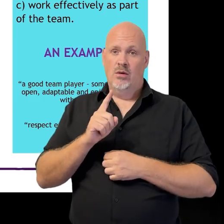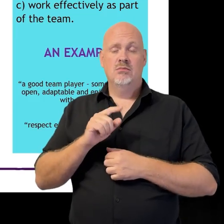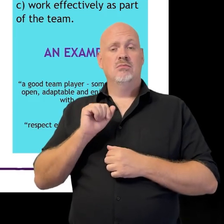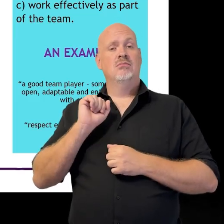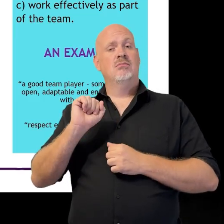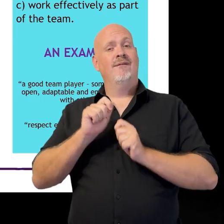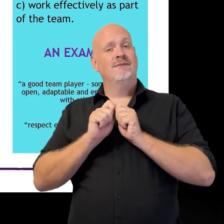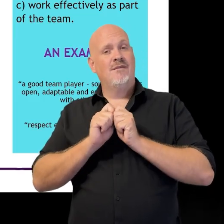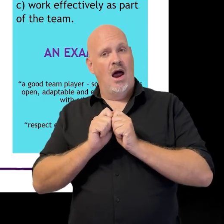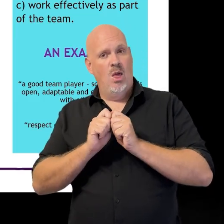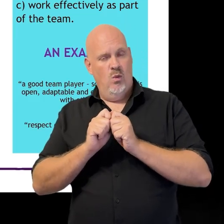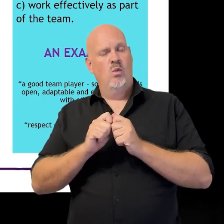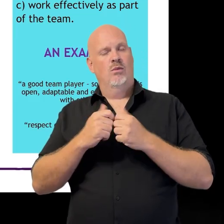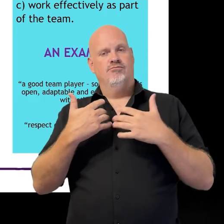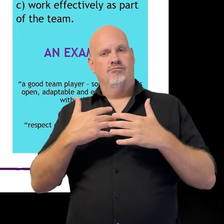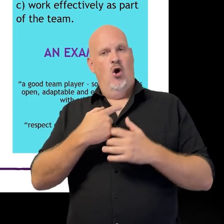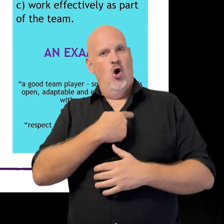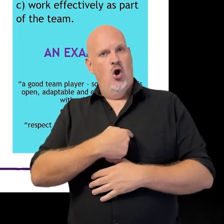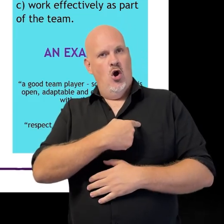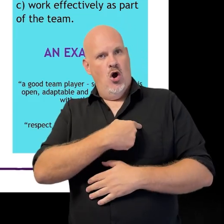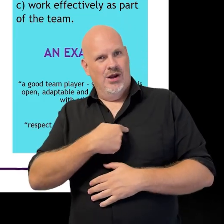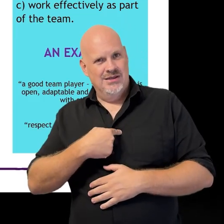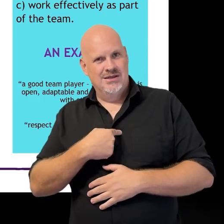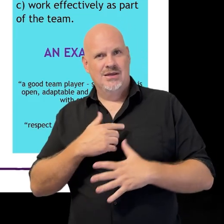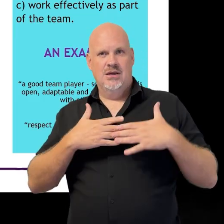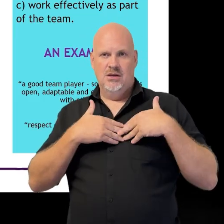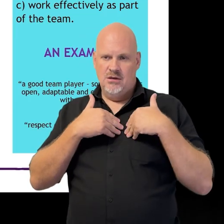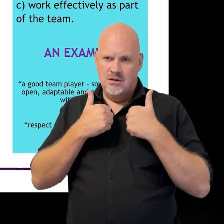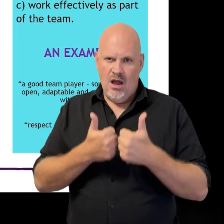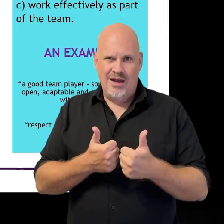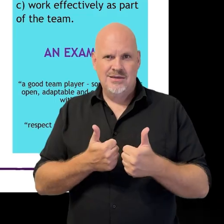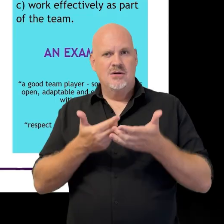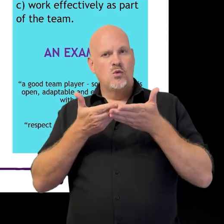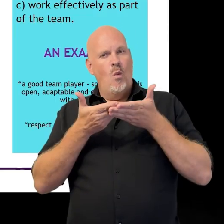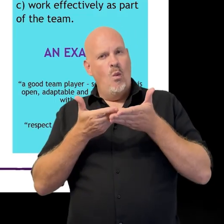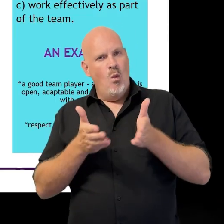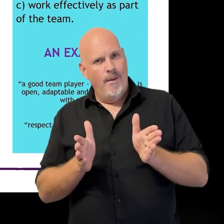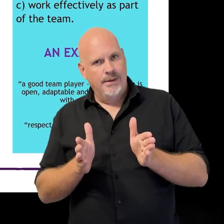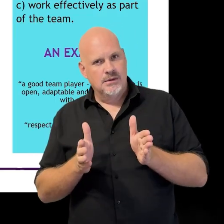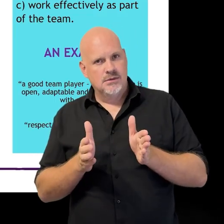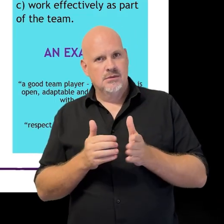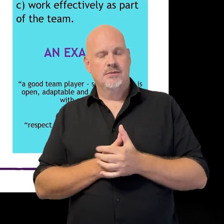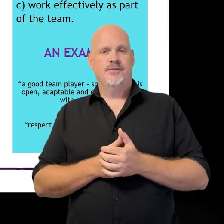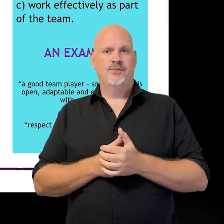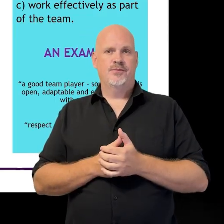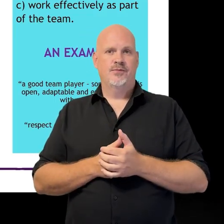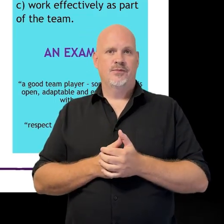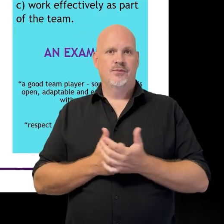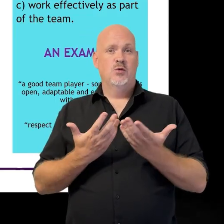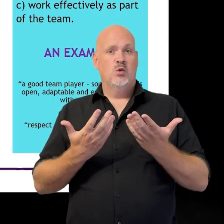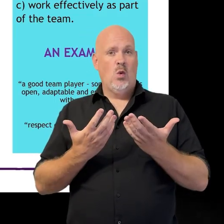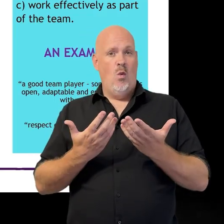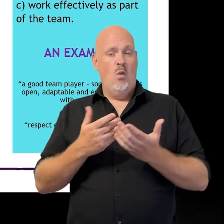were challenging something, challenging in a good way. Maybe someone suggested something, but you didn't think that was a good